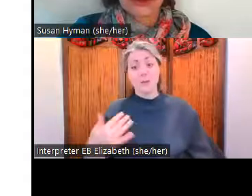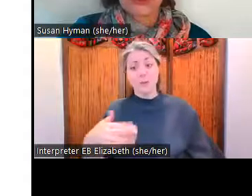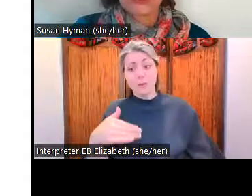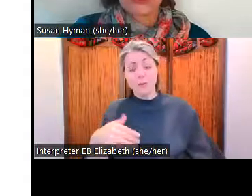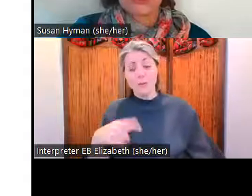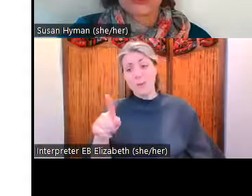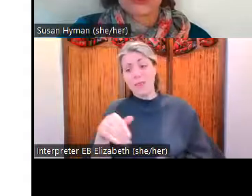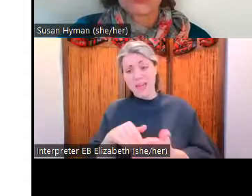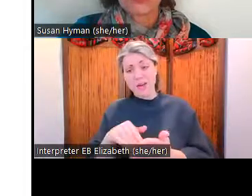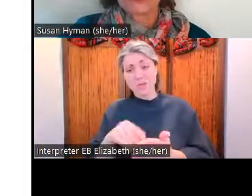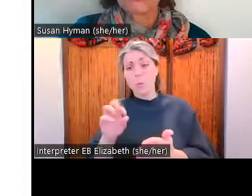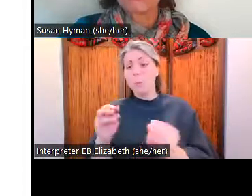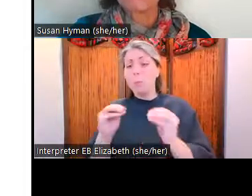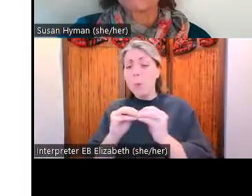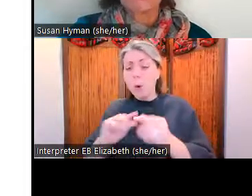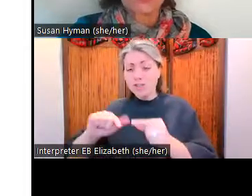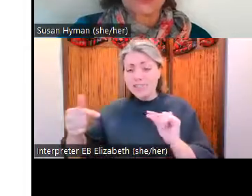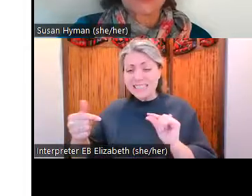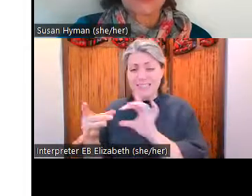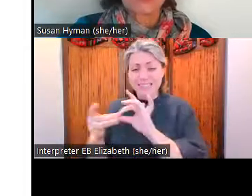genes that are associated with autism and other